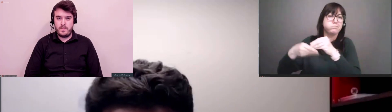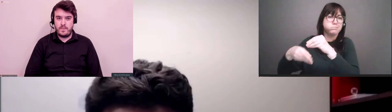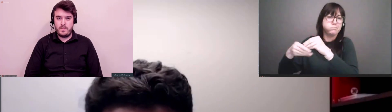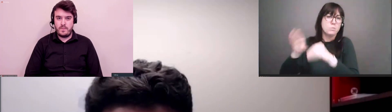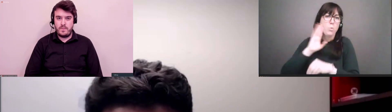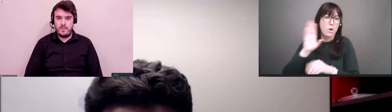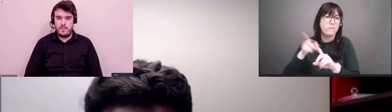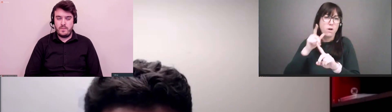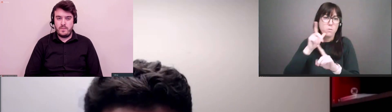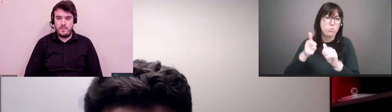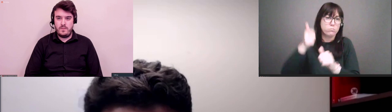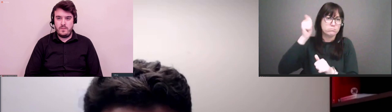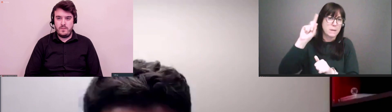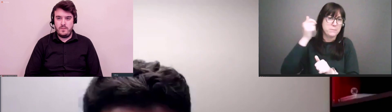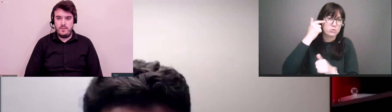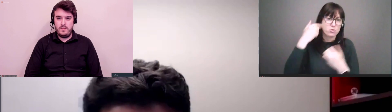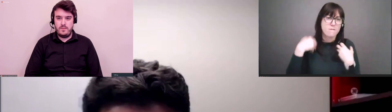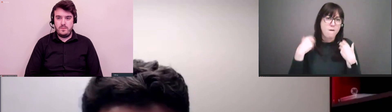ministry.